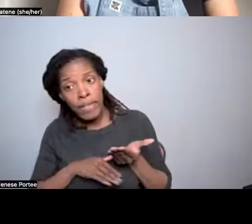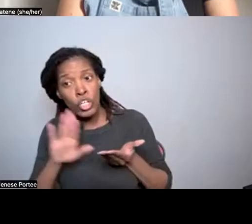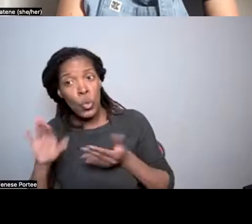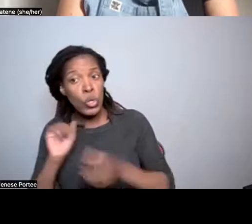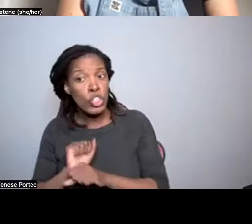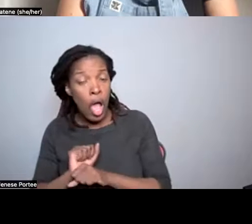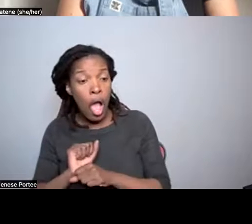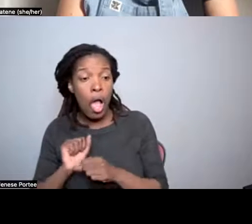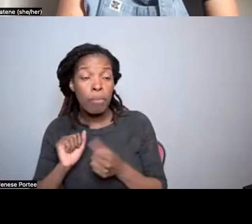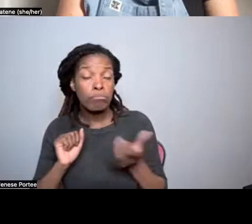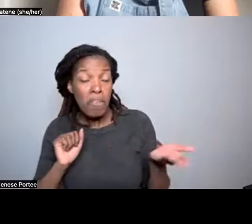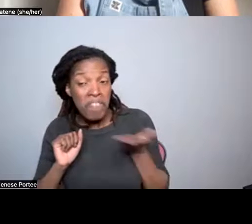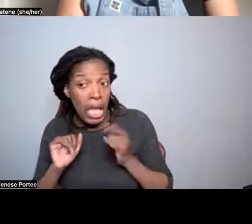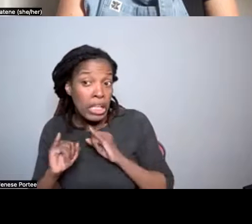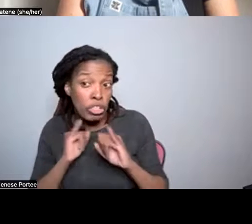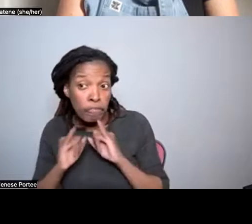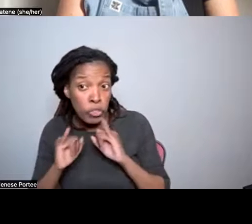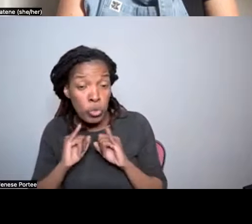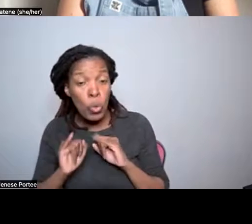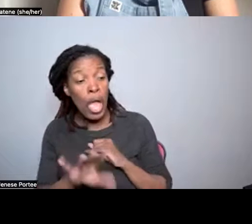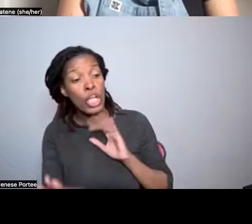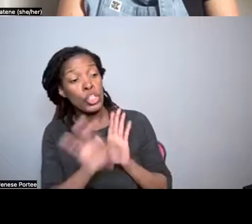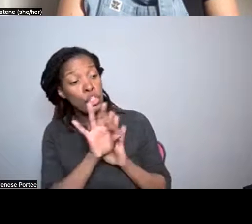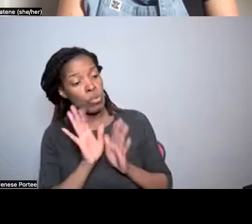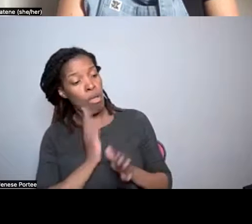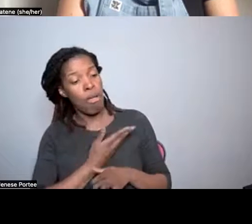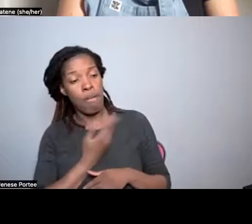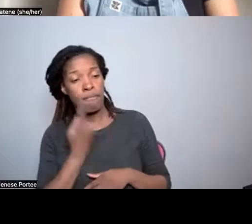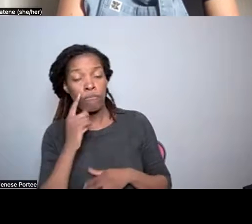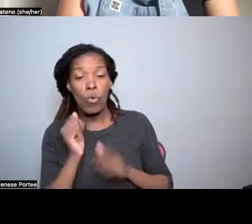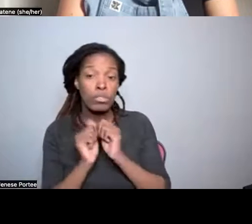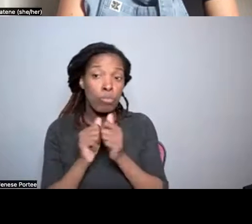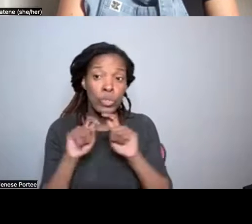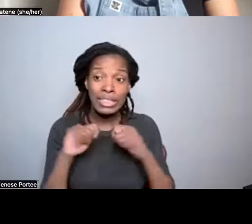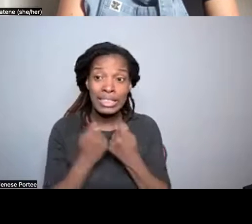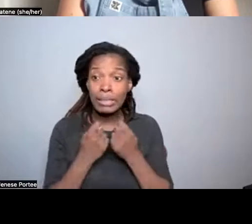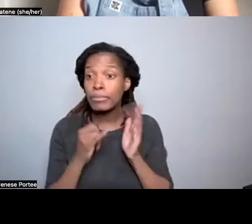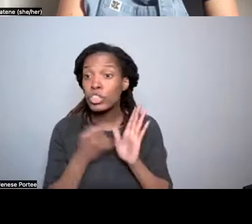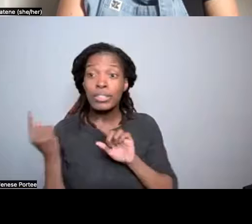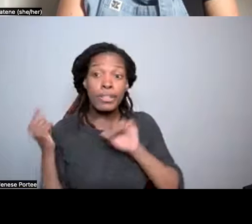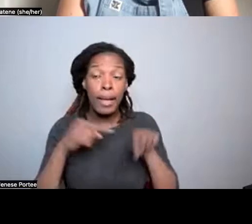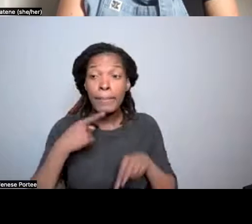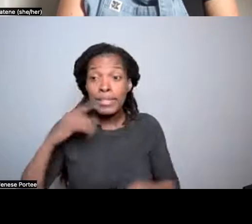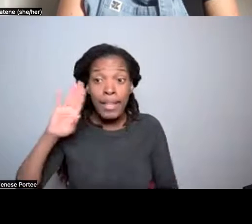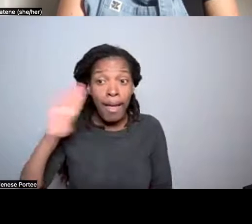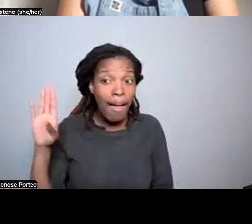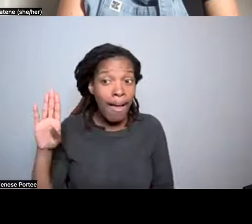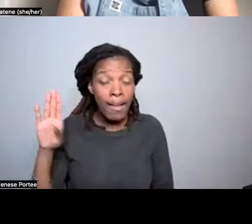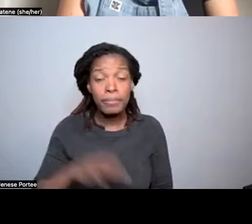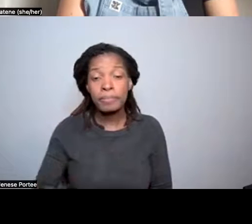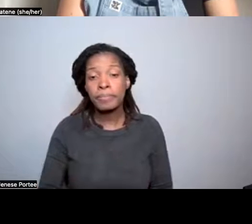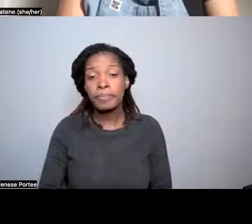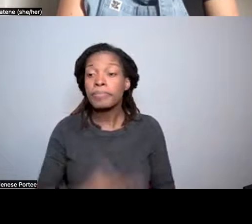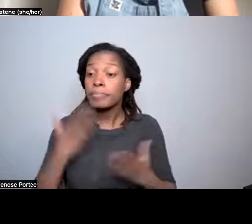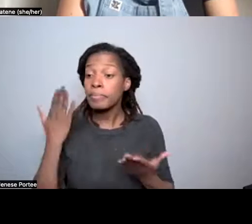interviews, choose us in your sports team. Just come say hi. Maybe we can